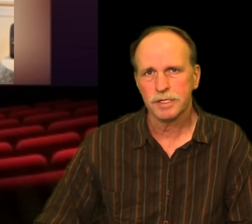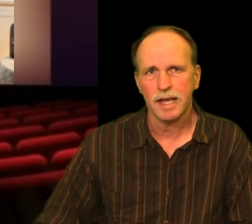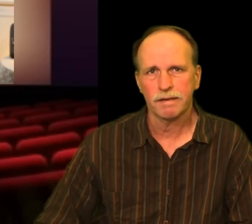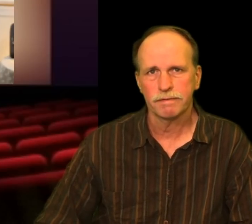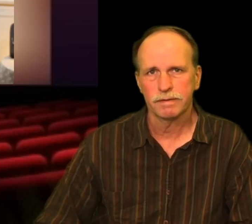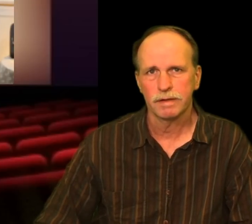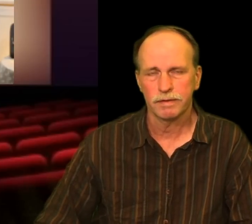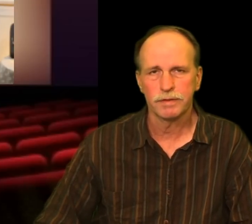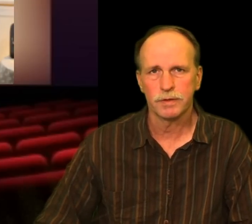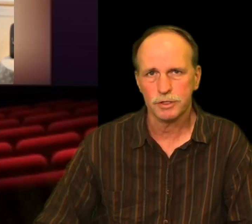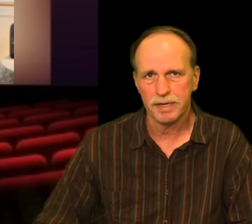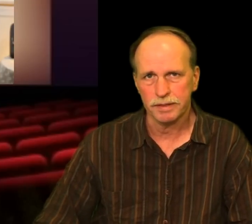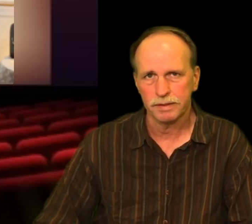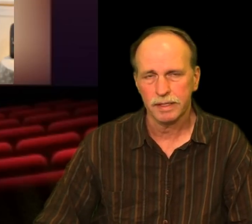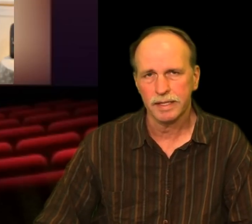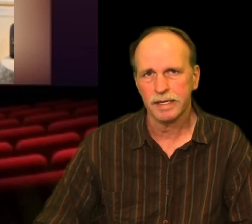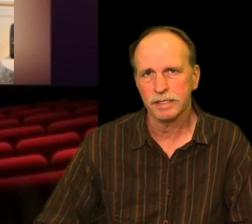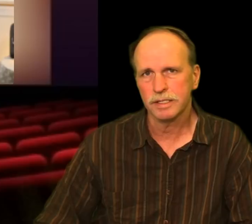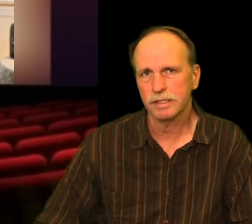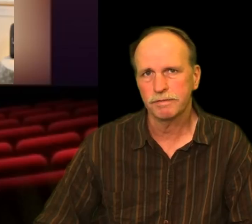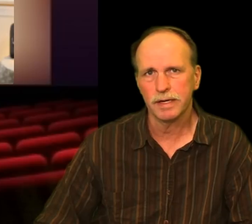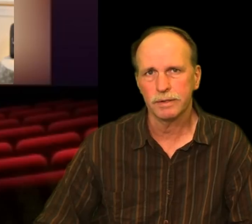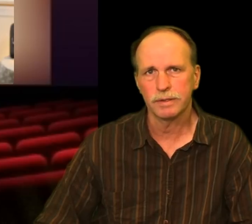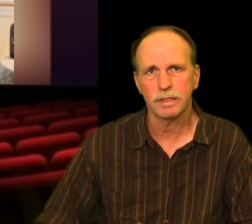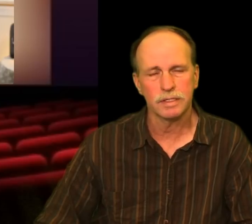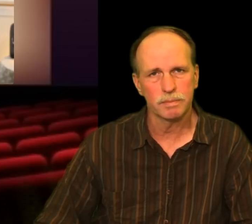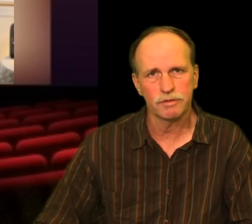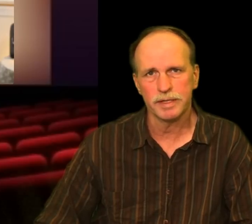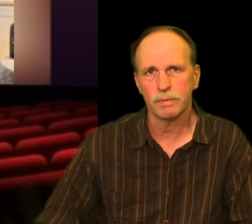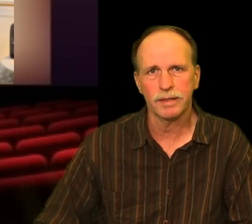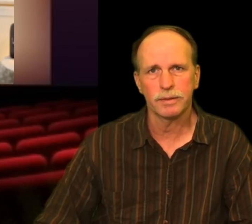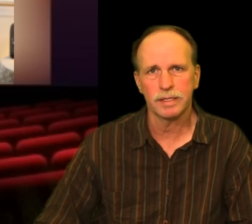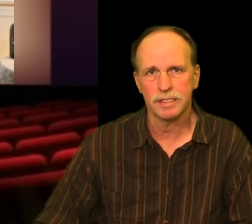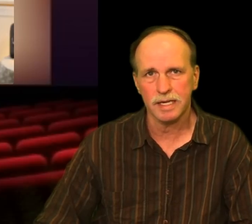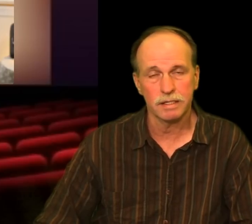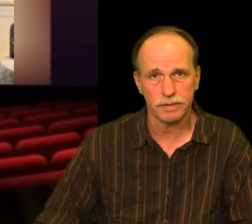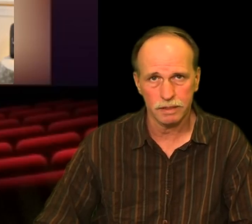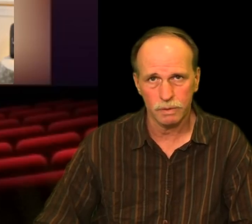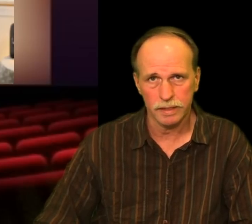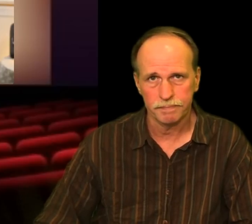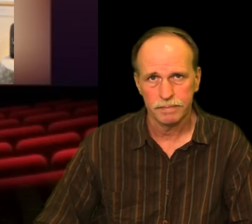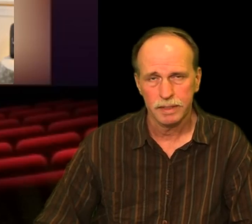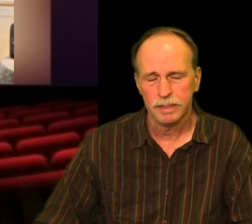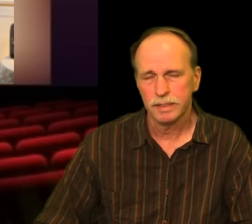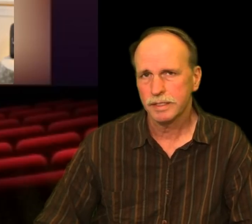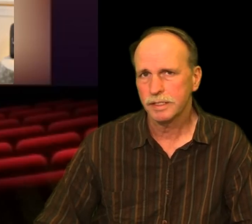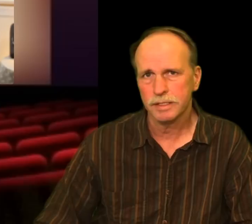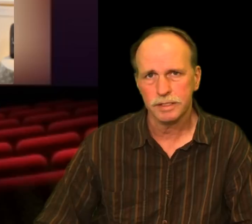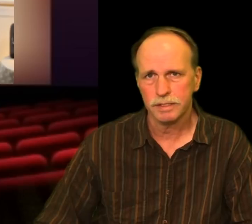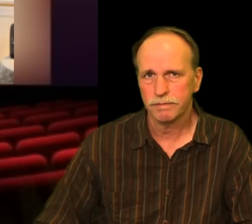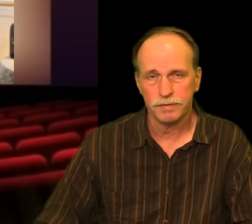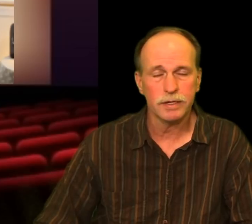the first half of the first myth. And that is that the flat earth is a movement rather than scientific inquiry.